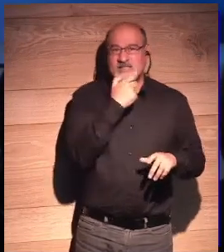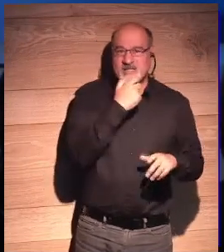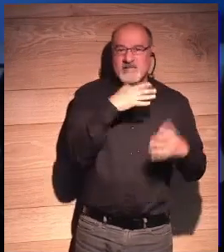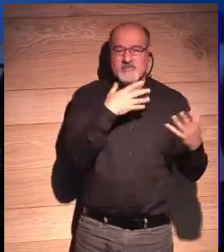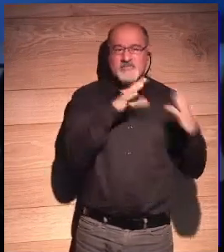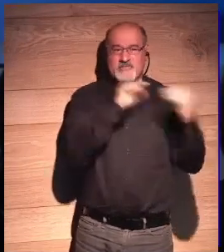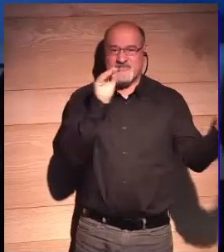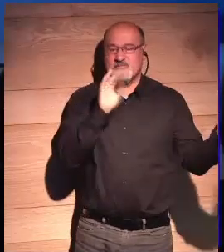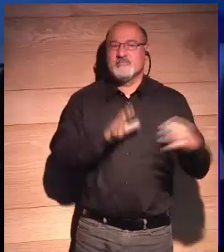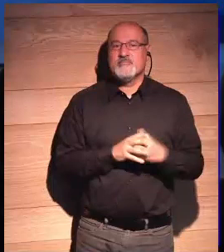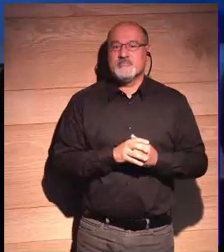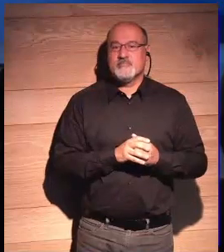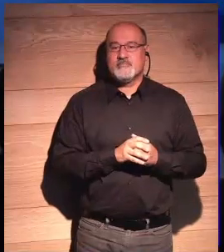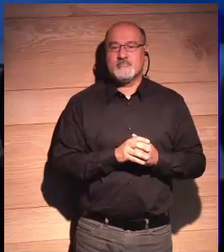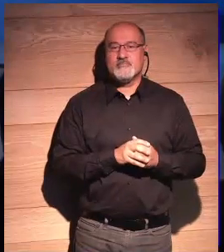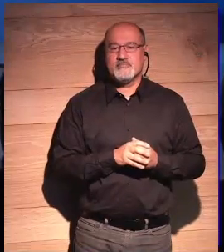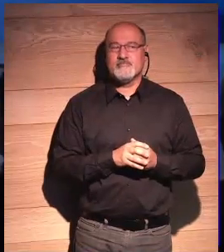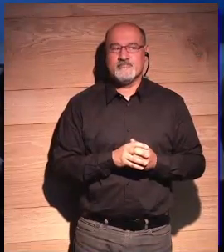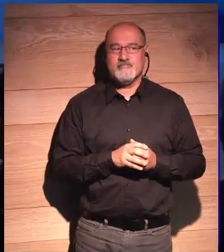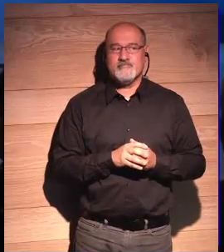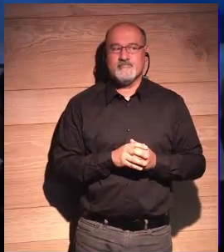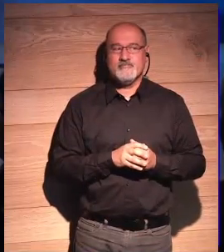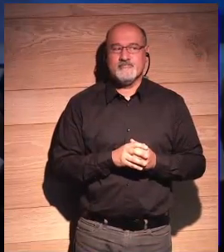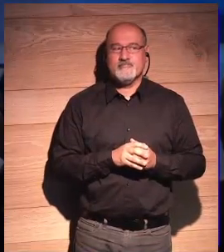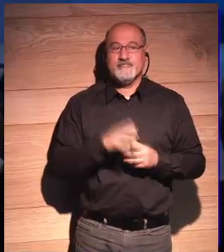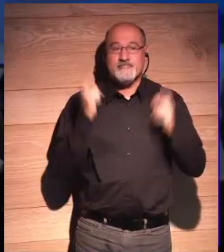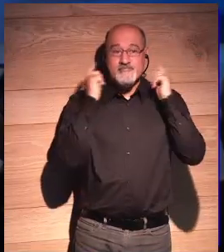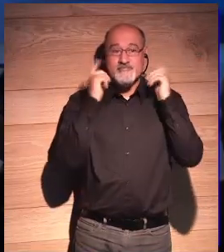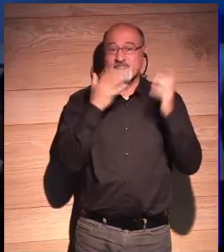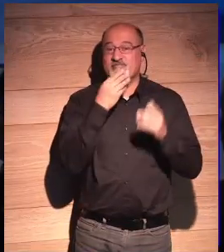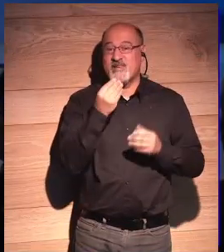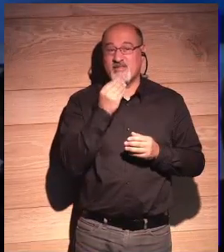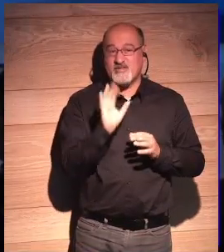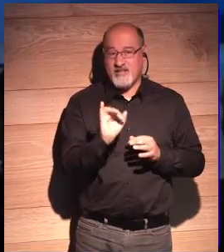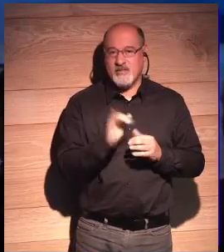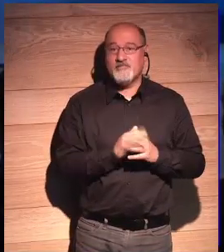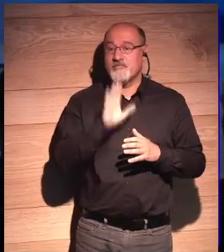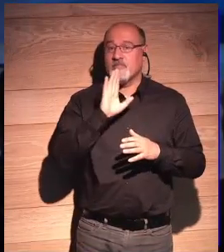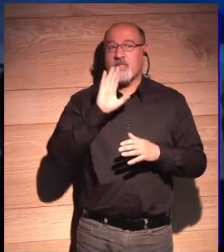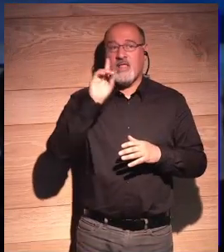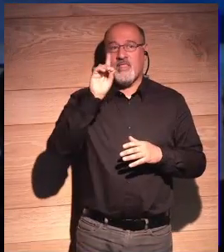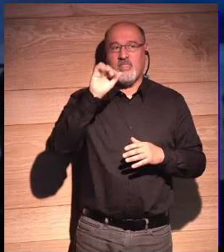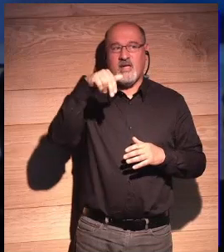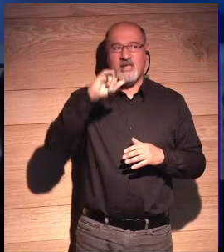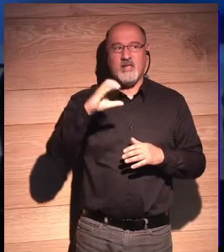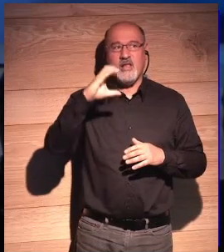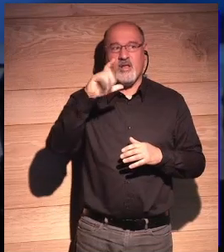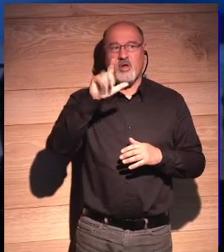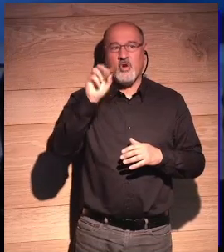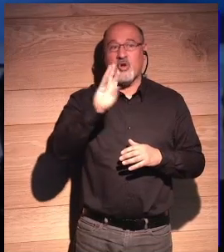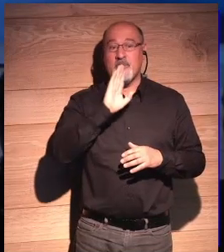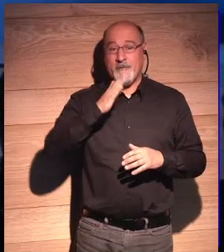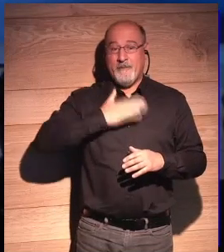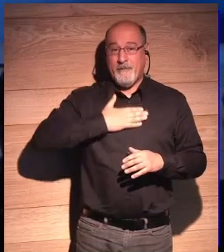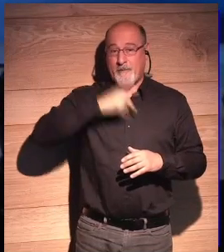Tiene sus auriculares chiquititos azules preciosos. He has those small, beautiful headsets. So, well, Daniel Clowes, I'm going to